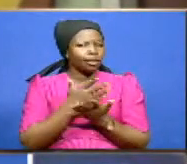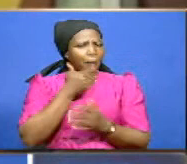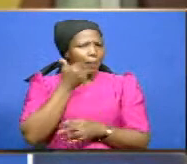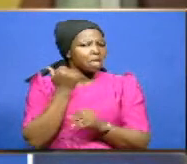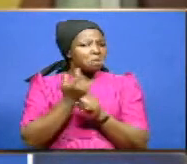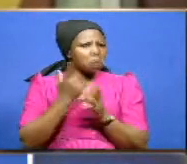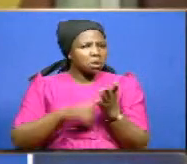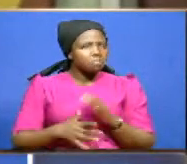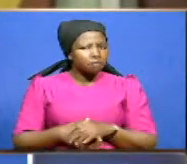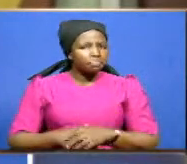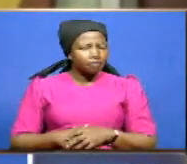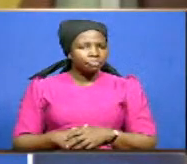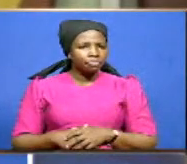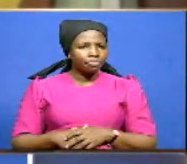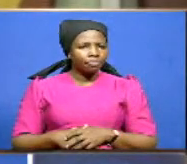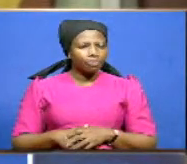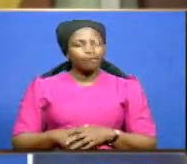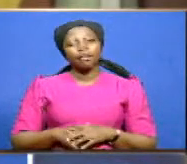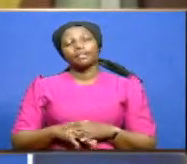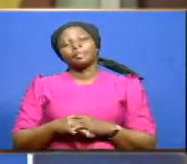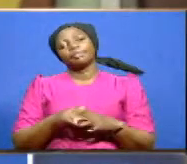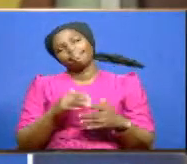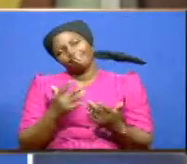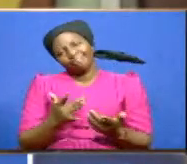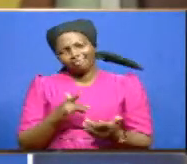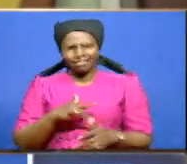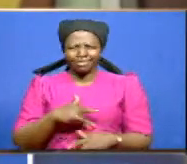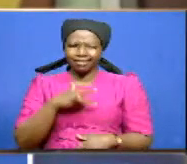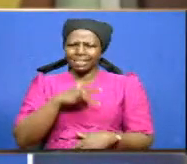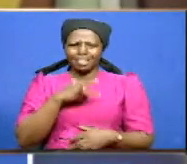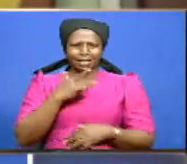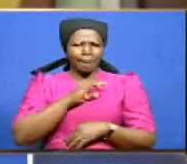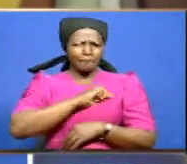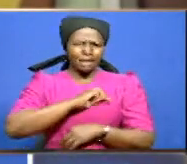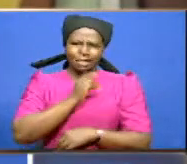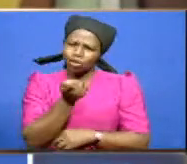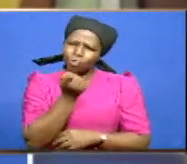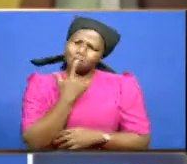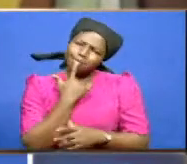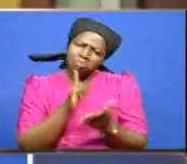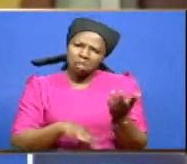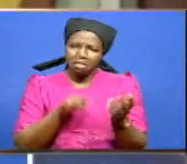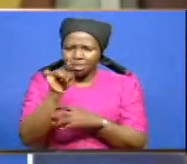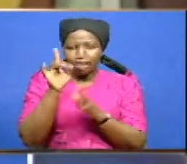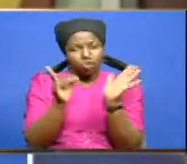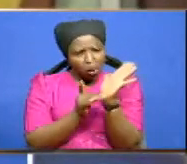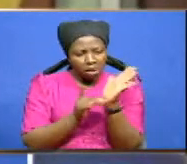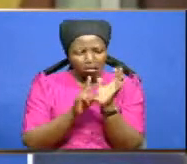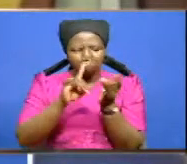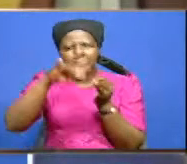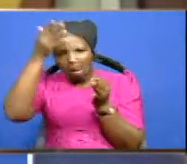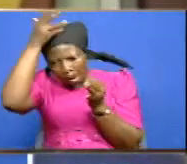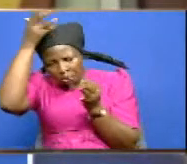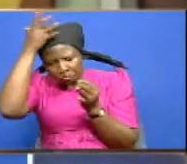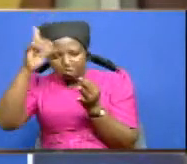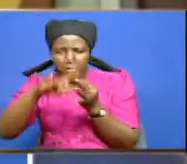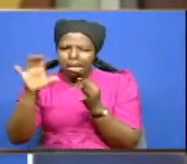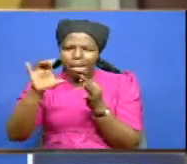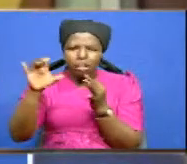to be a little bit human and say that these doctors, these nurses, these clinical